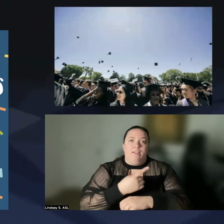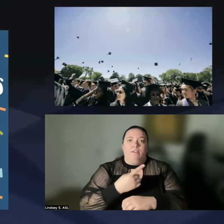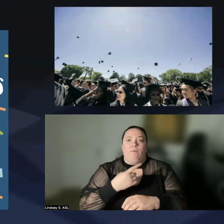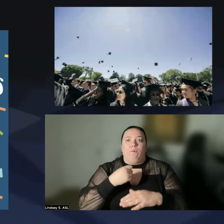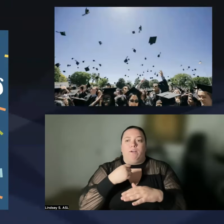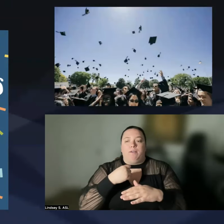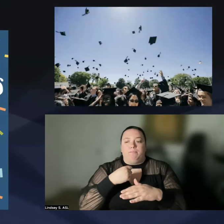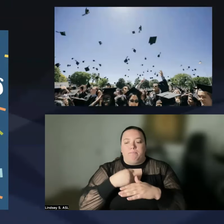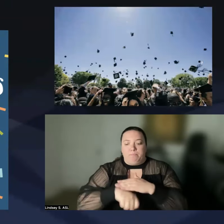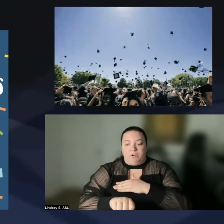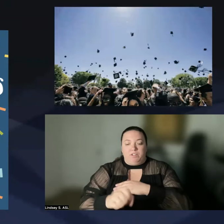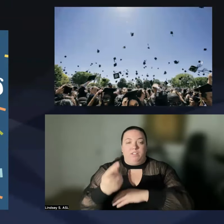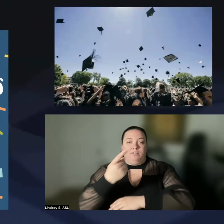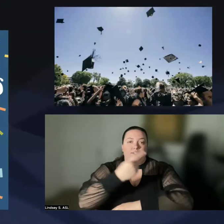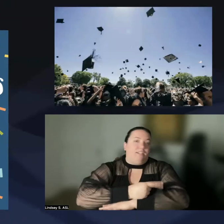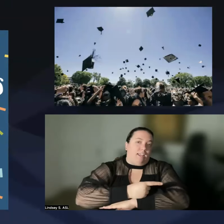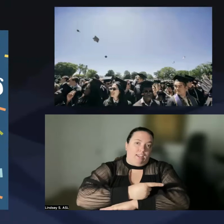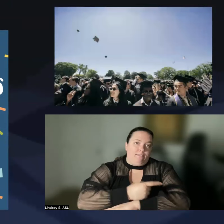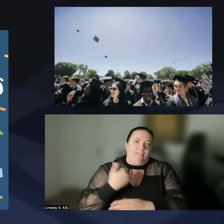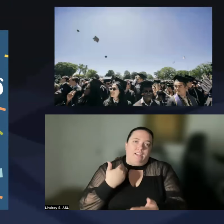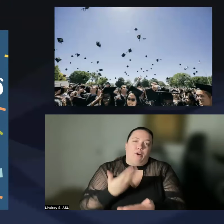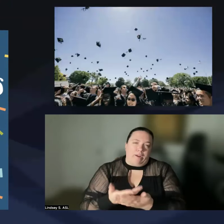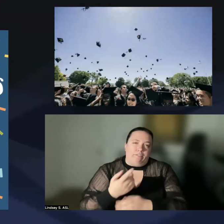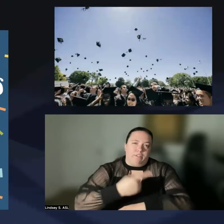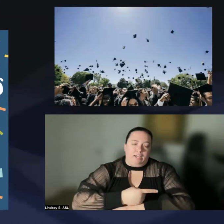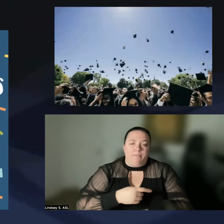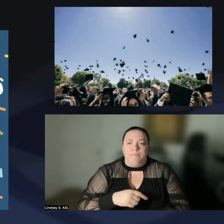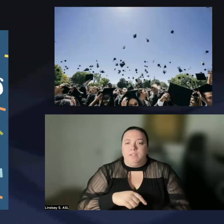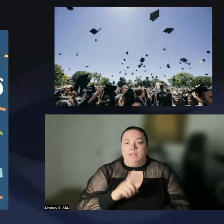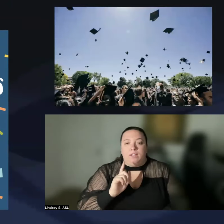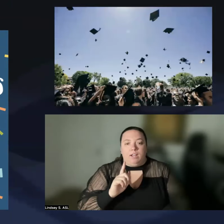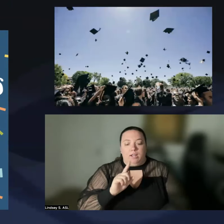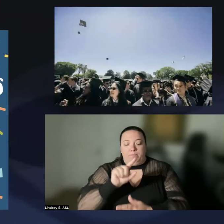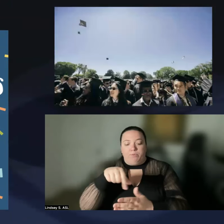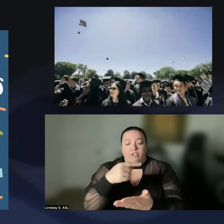birthday or birthday,